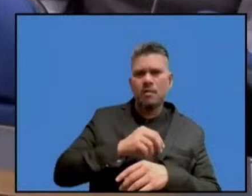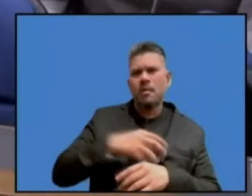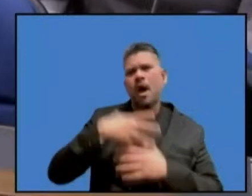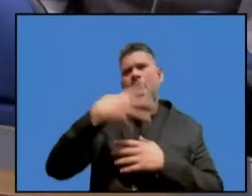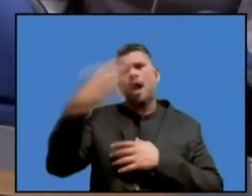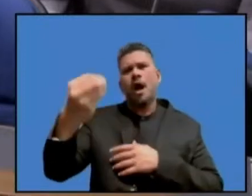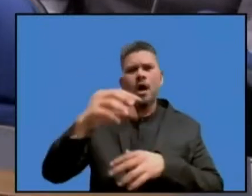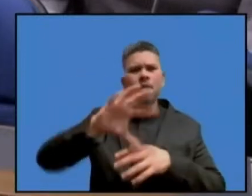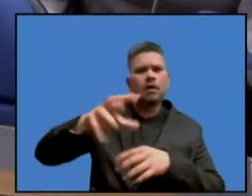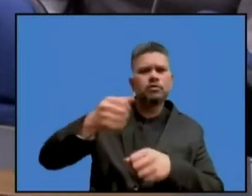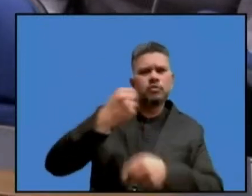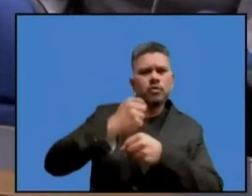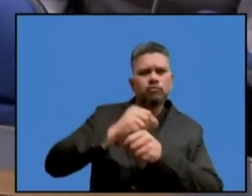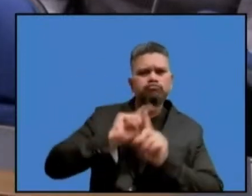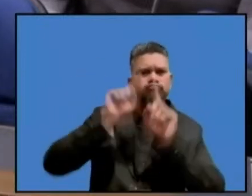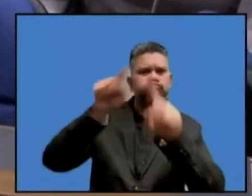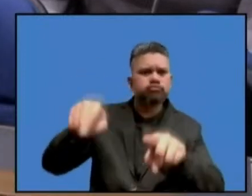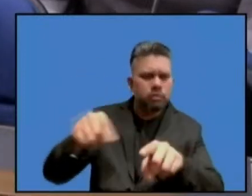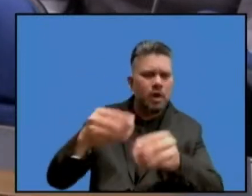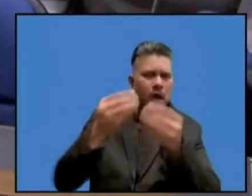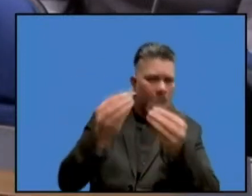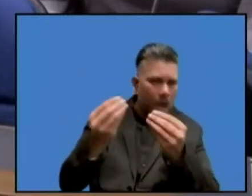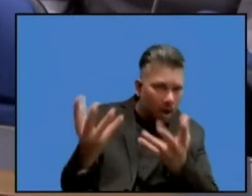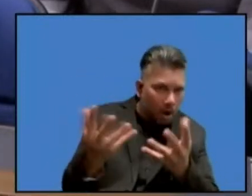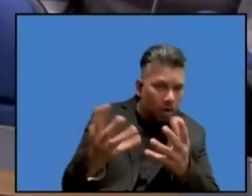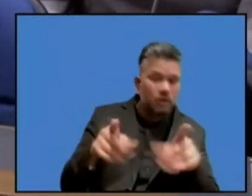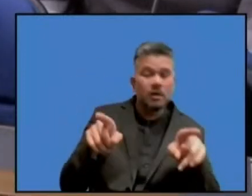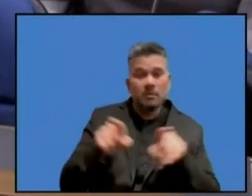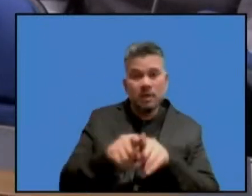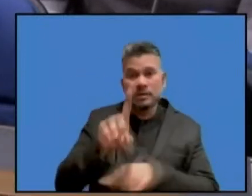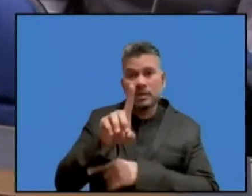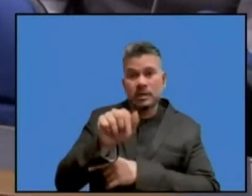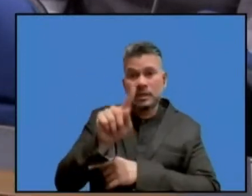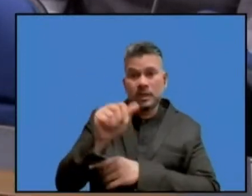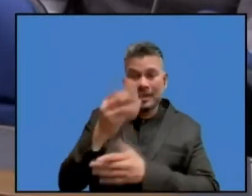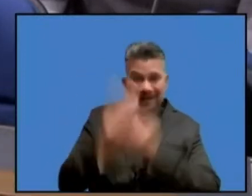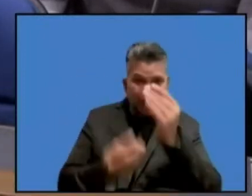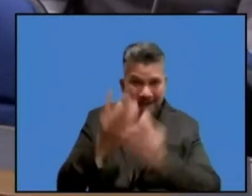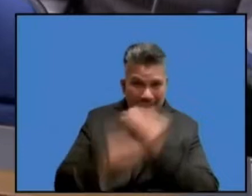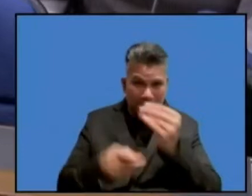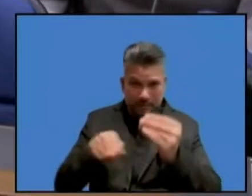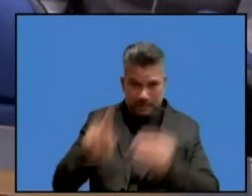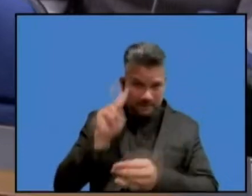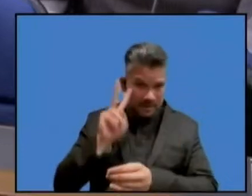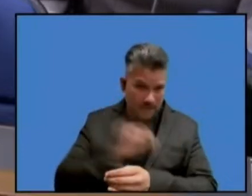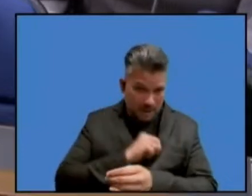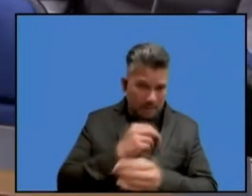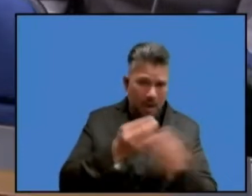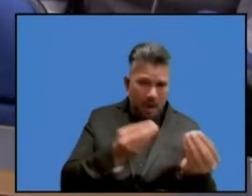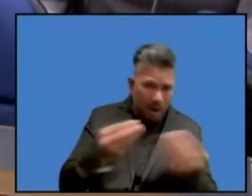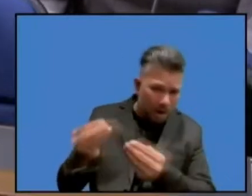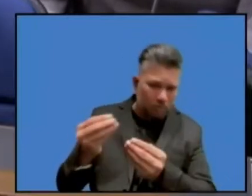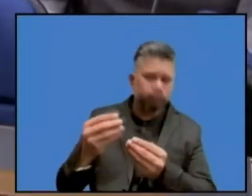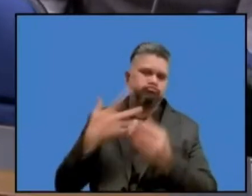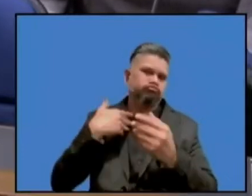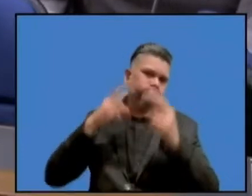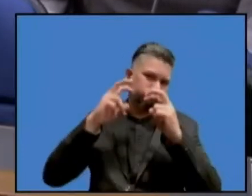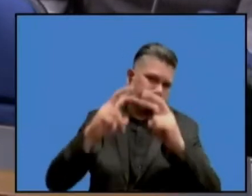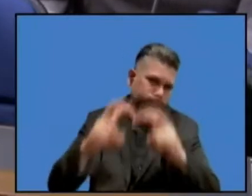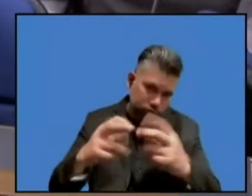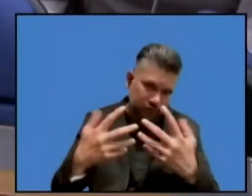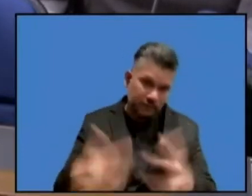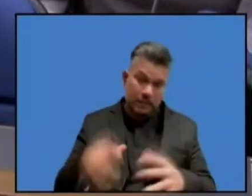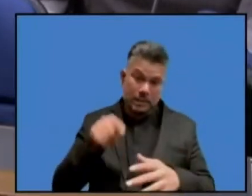data gaps in international labor migration statistics in Vietnam. This report was based on survey results aimed